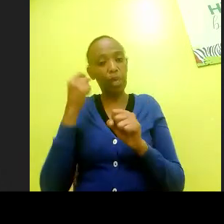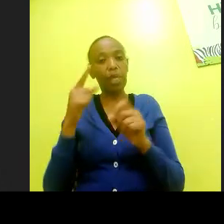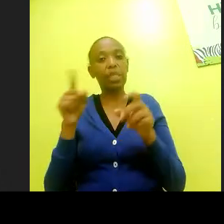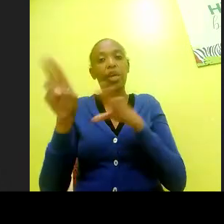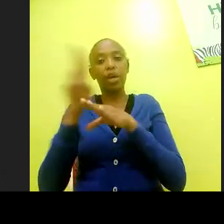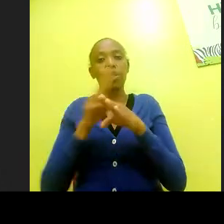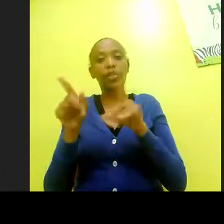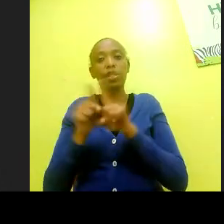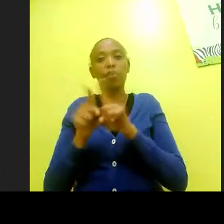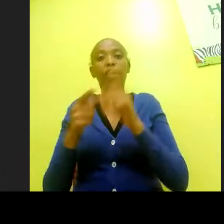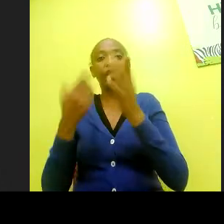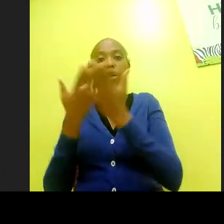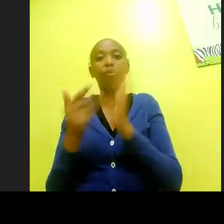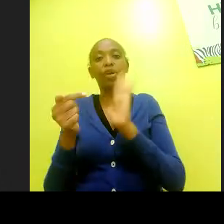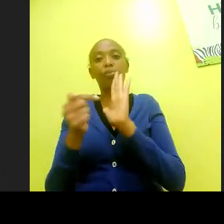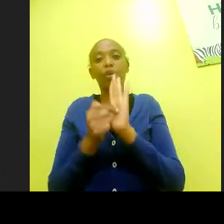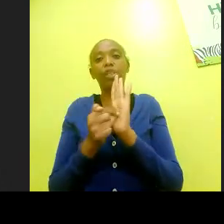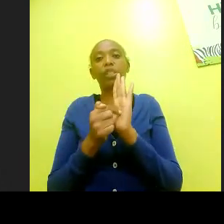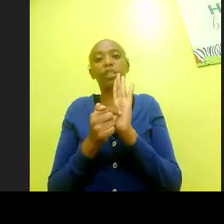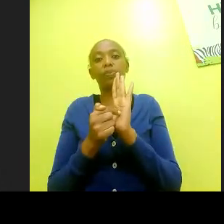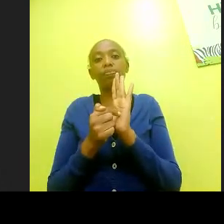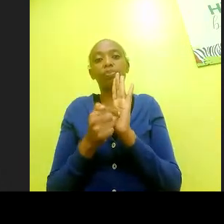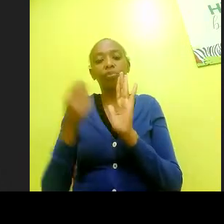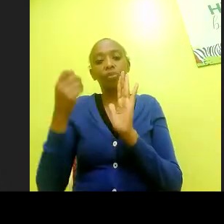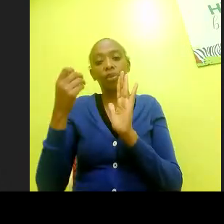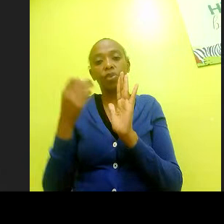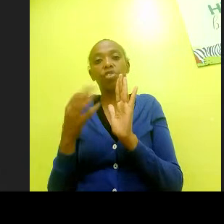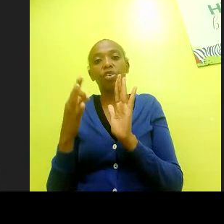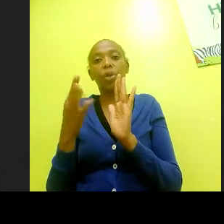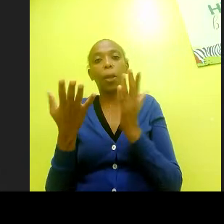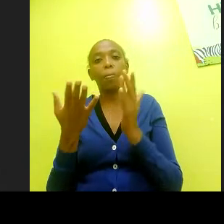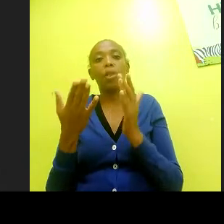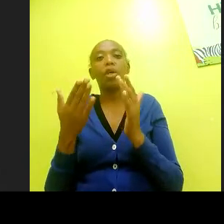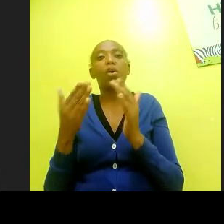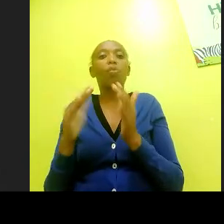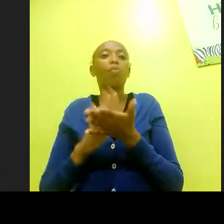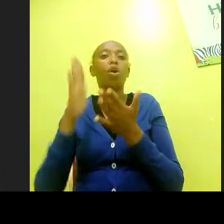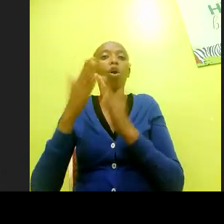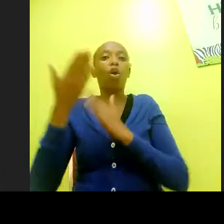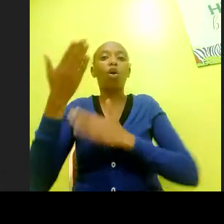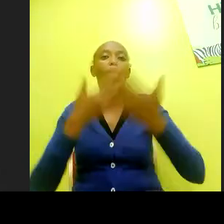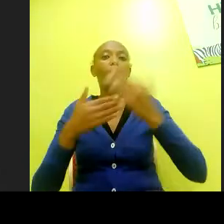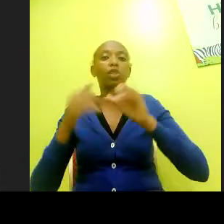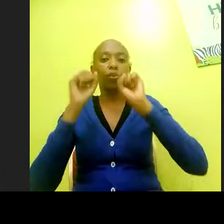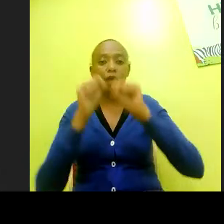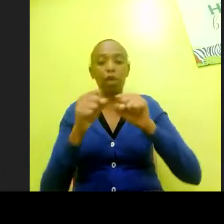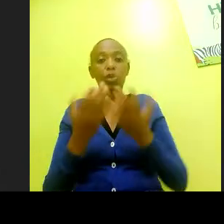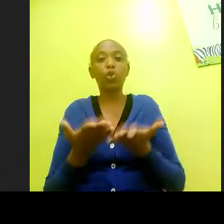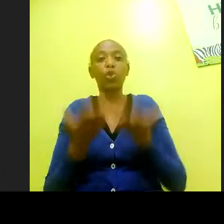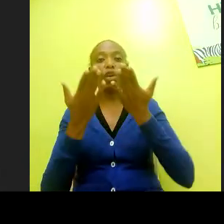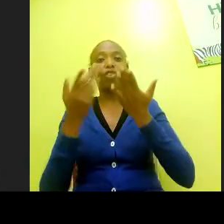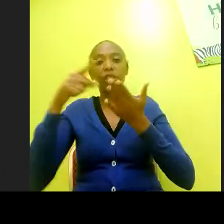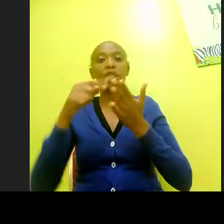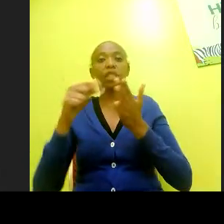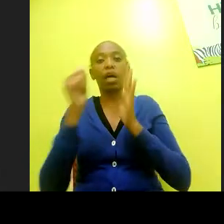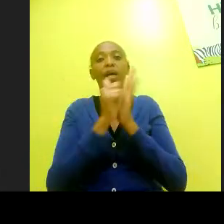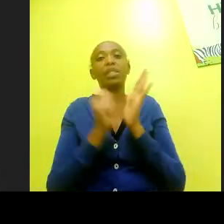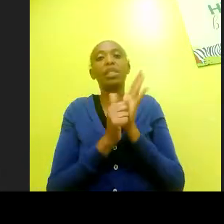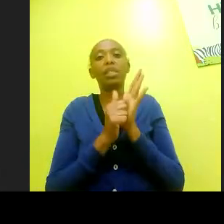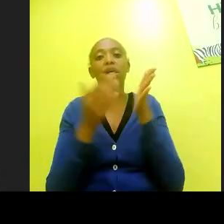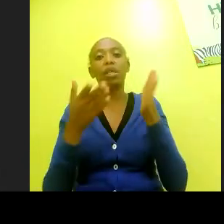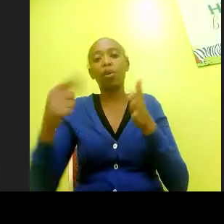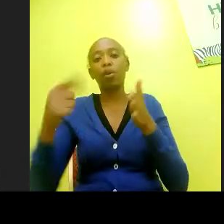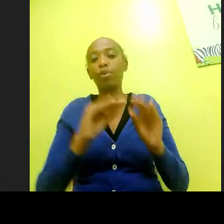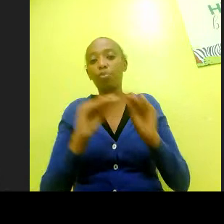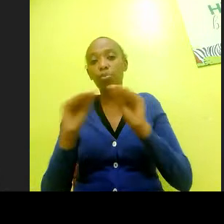reference point for further collaboration to be able to advance our agenda. So we now move